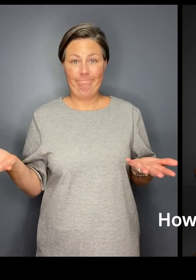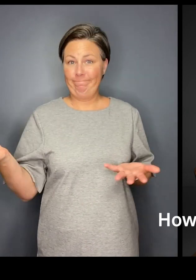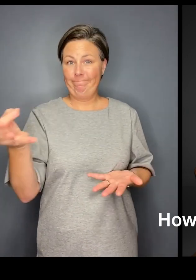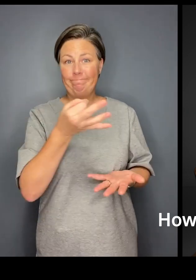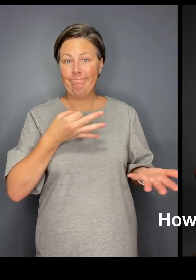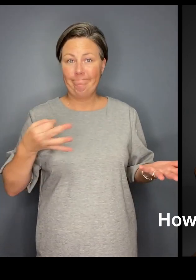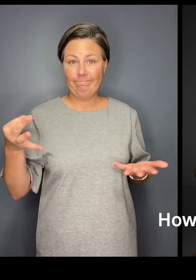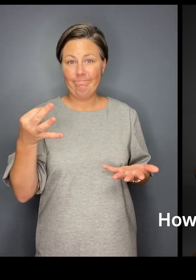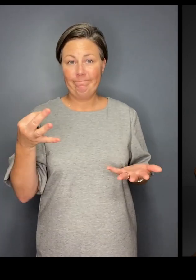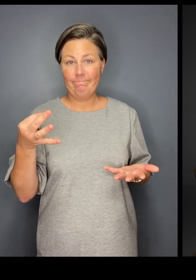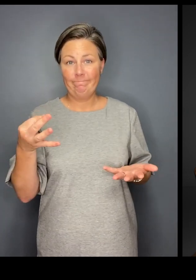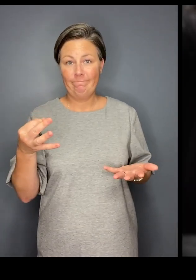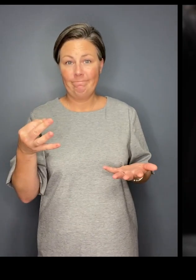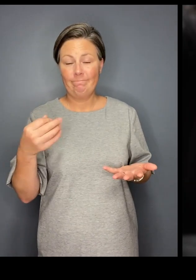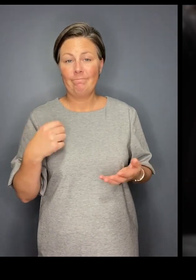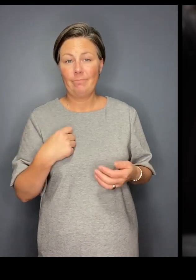town there